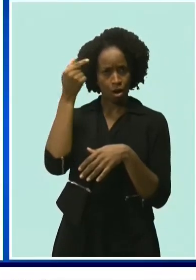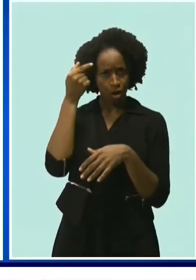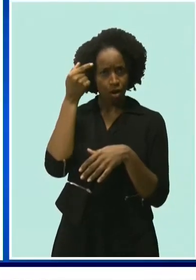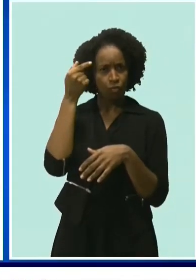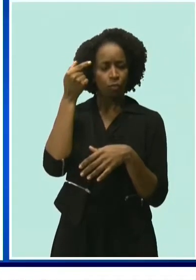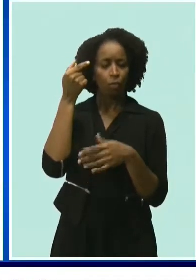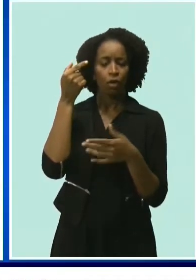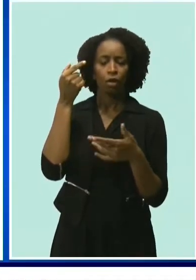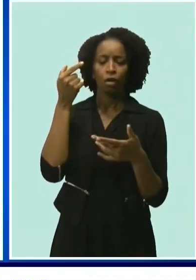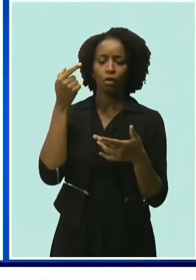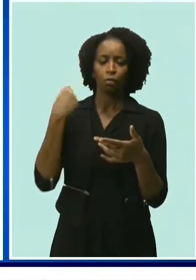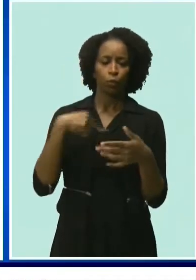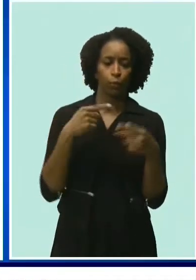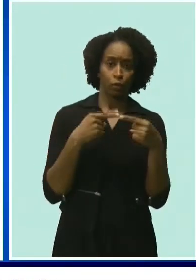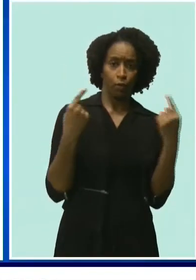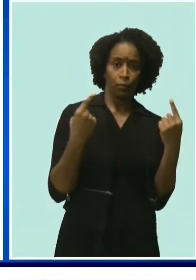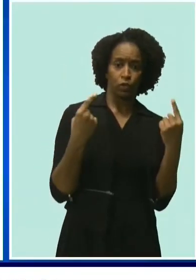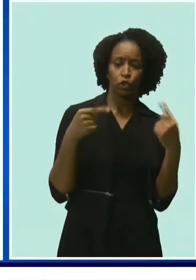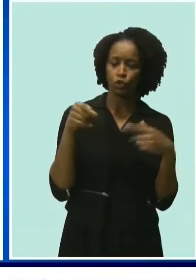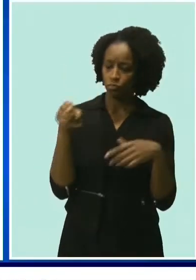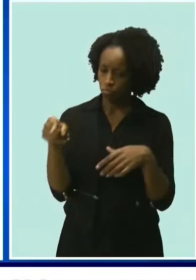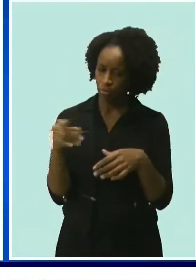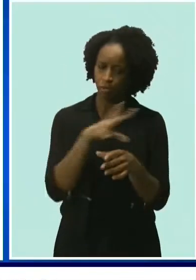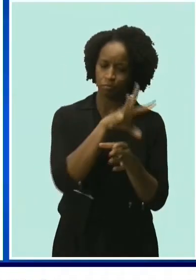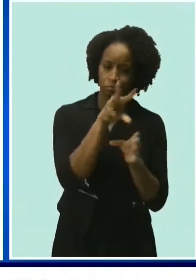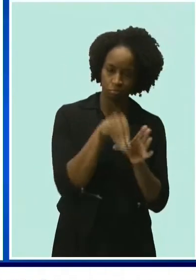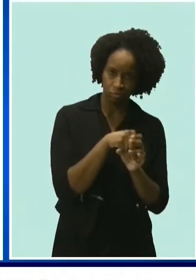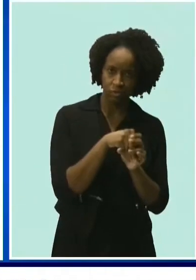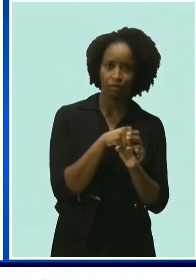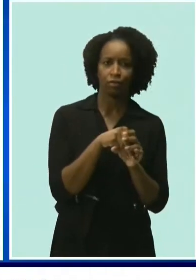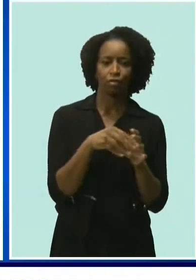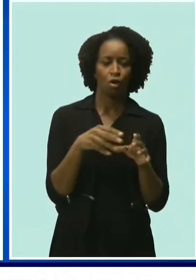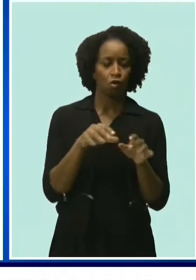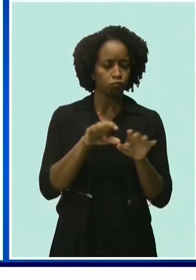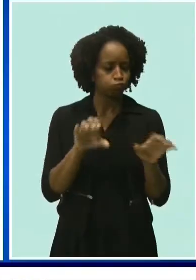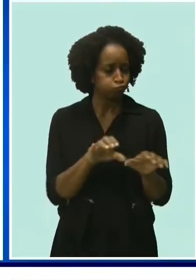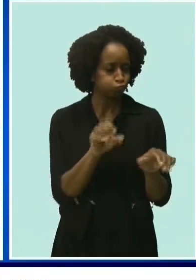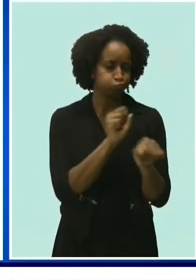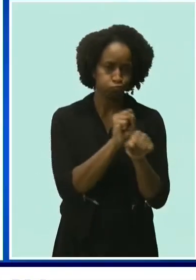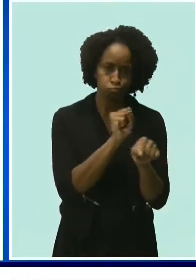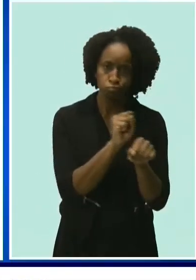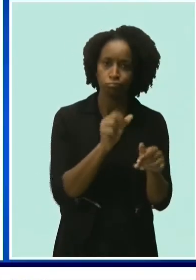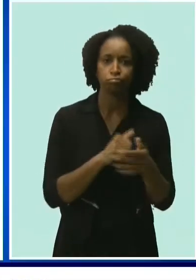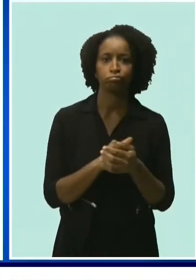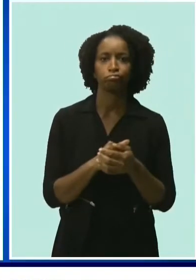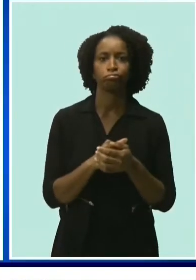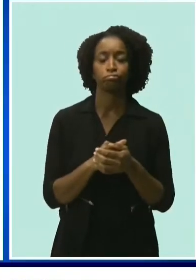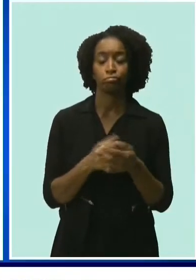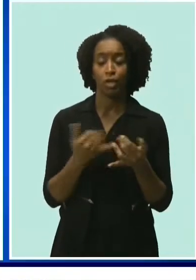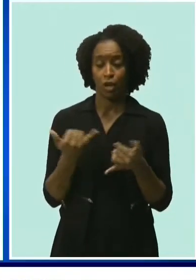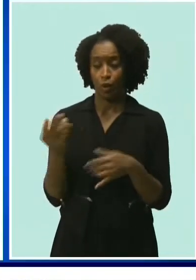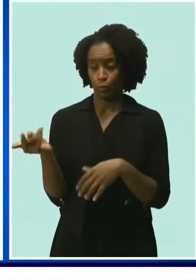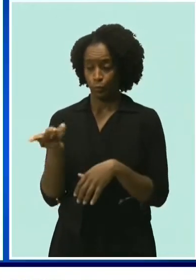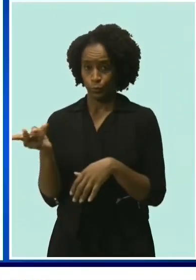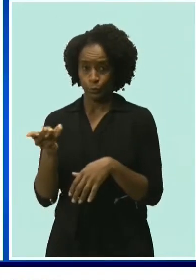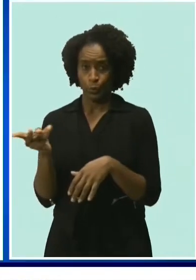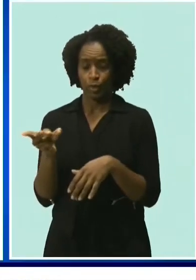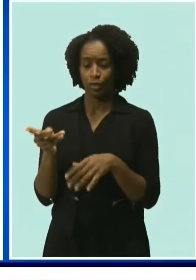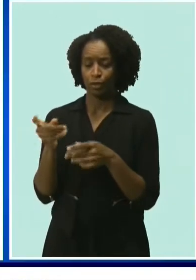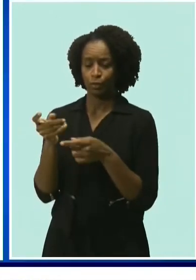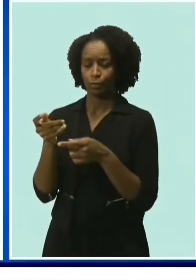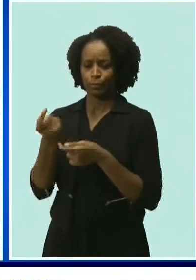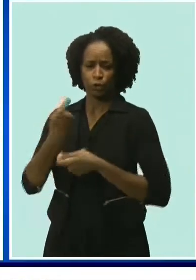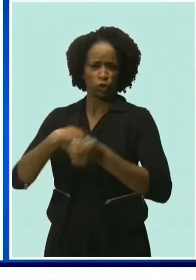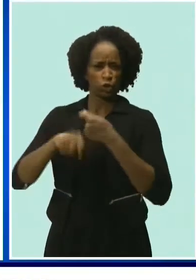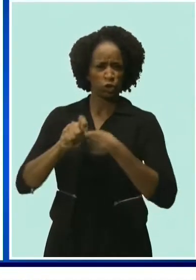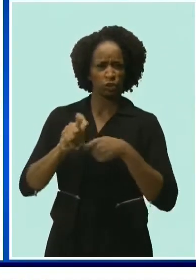too. And it is, in my view, a seamless transition for him. Senator Cummins has been working at the University of the